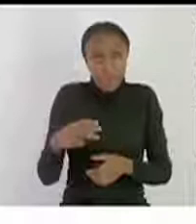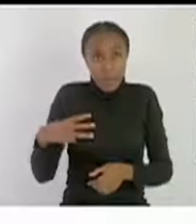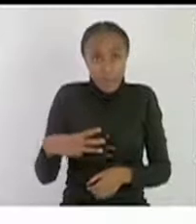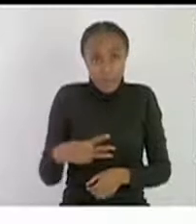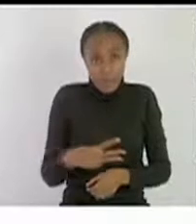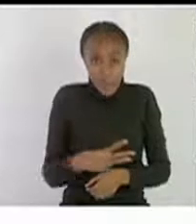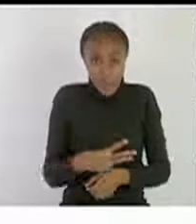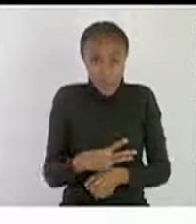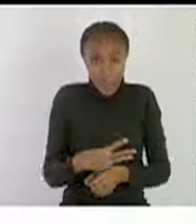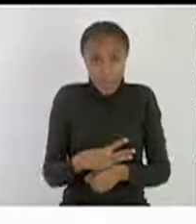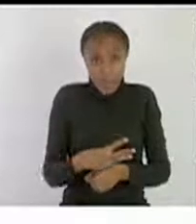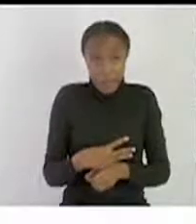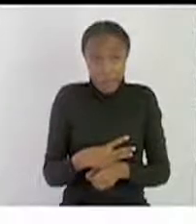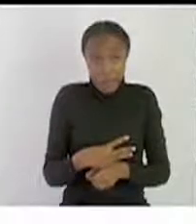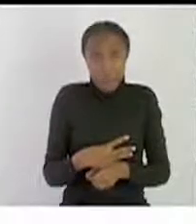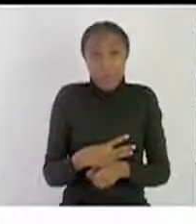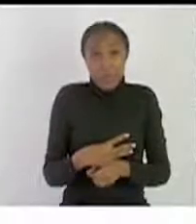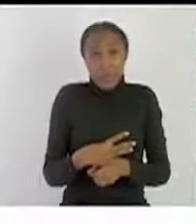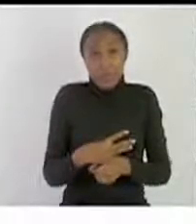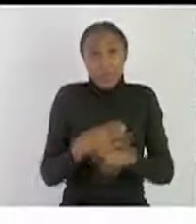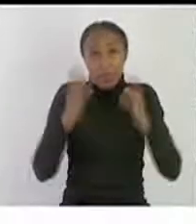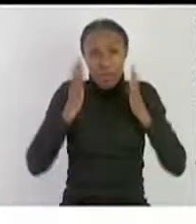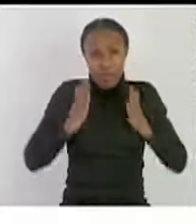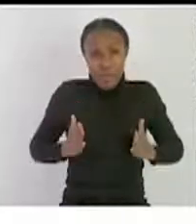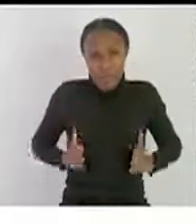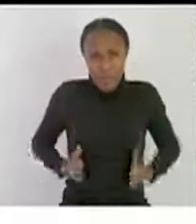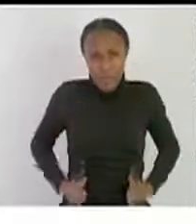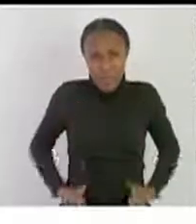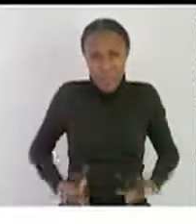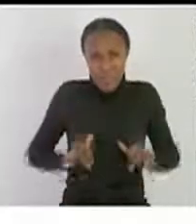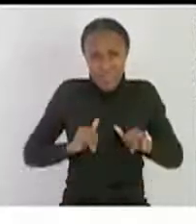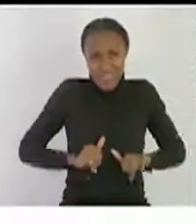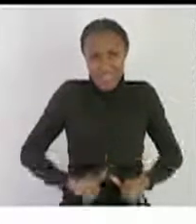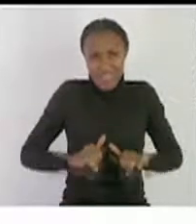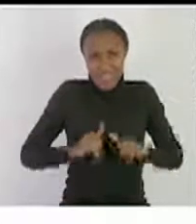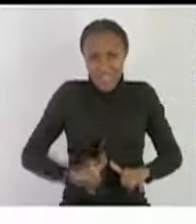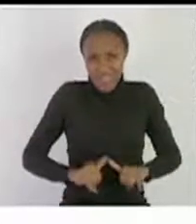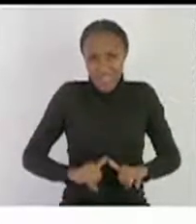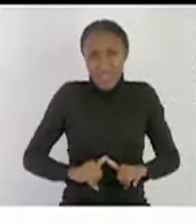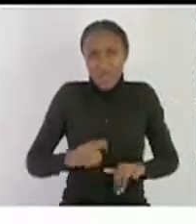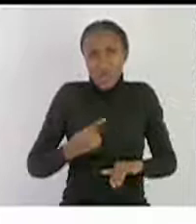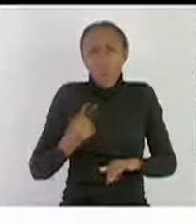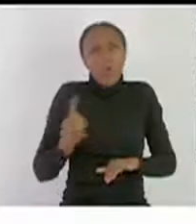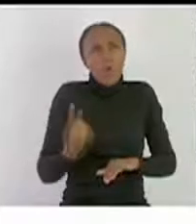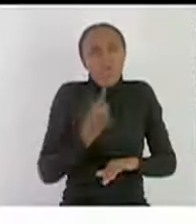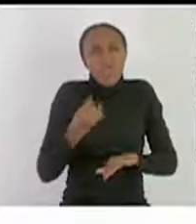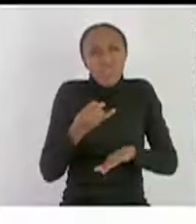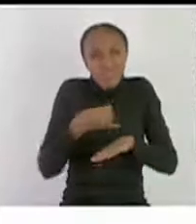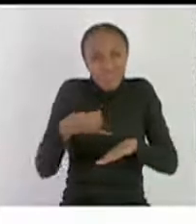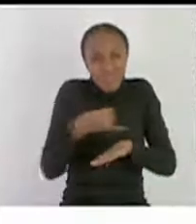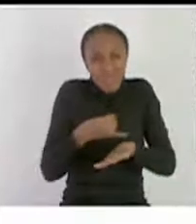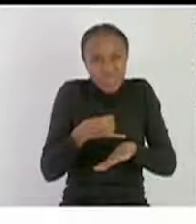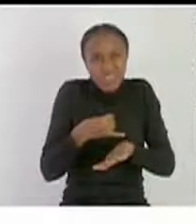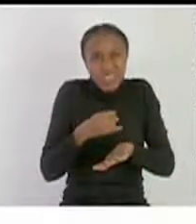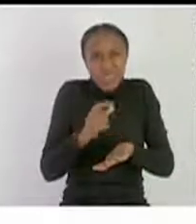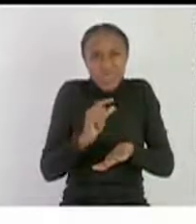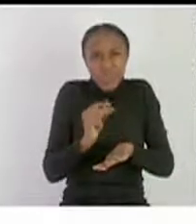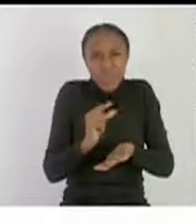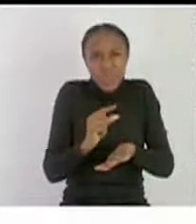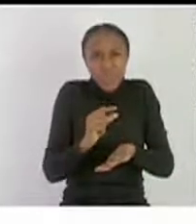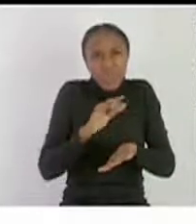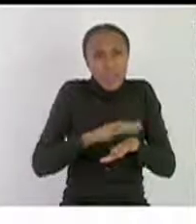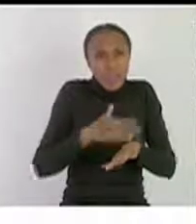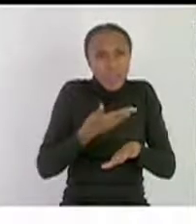HIV in our bodies stays only in certain parts, for example, in